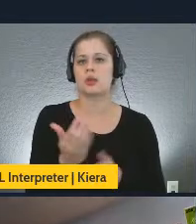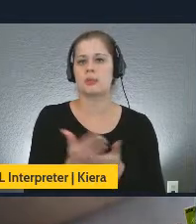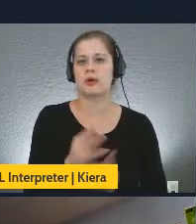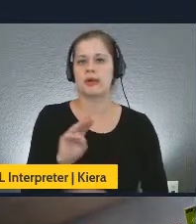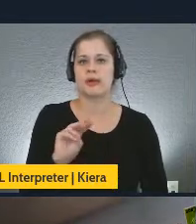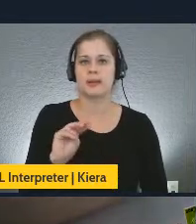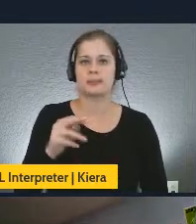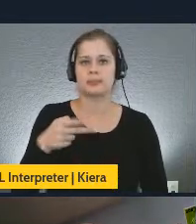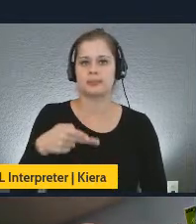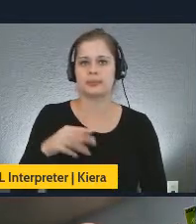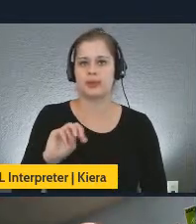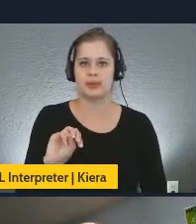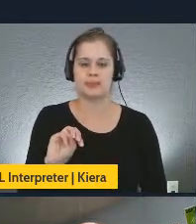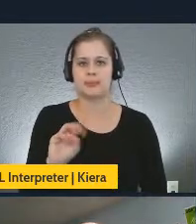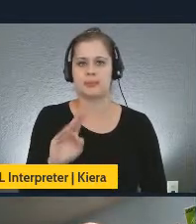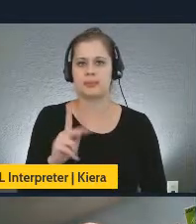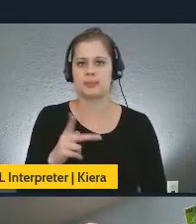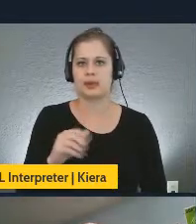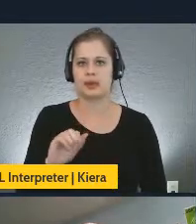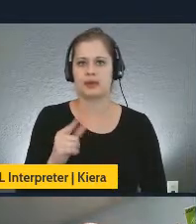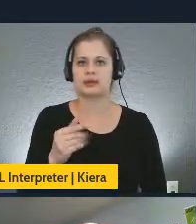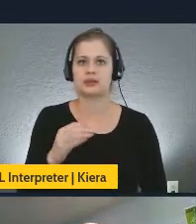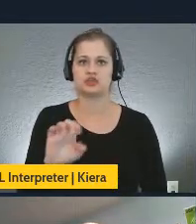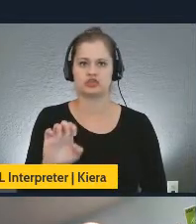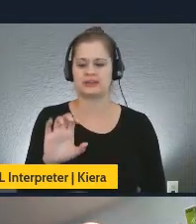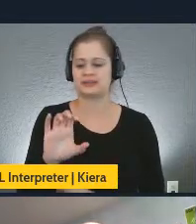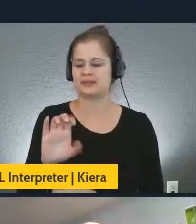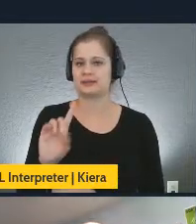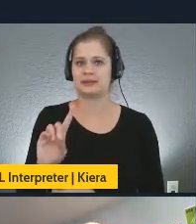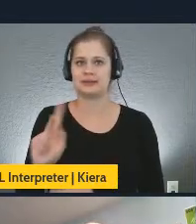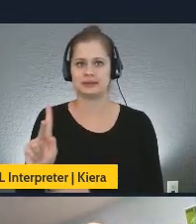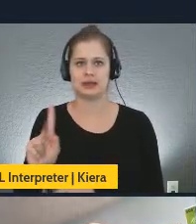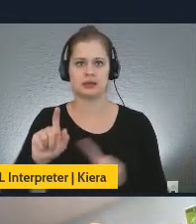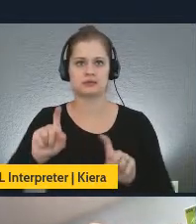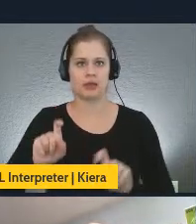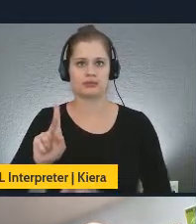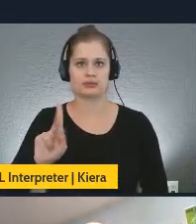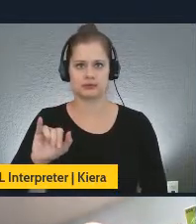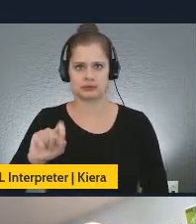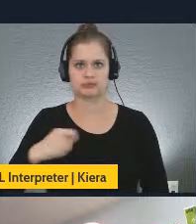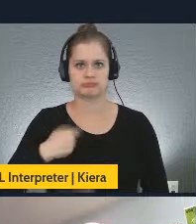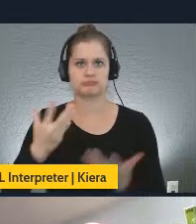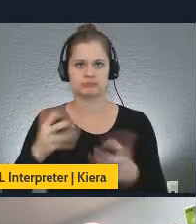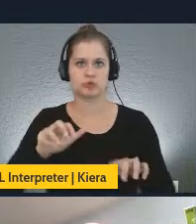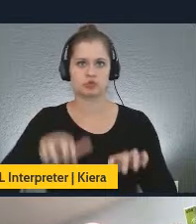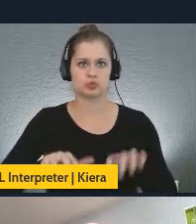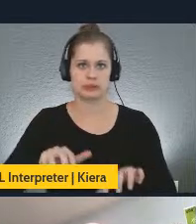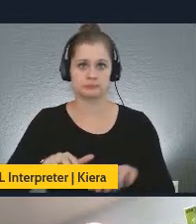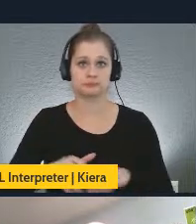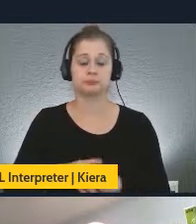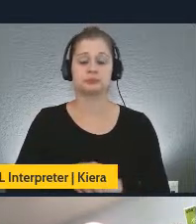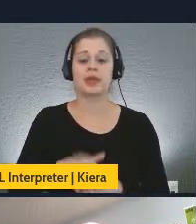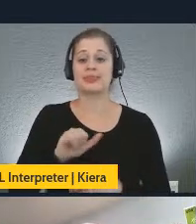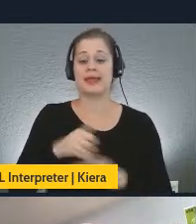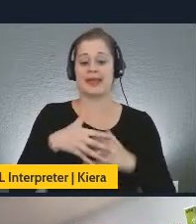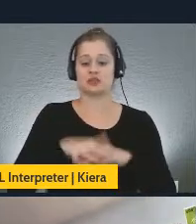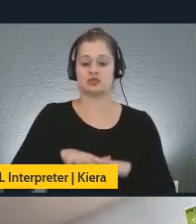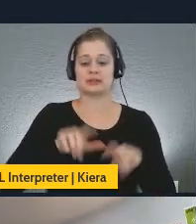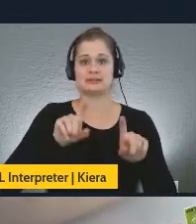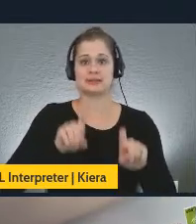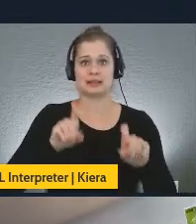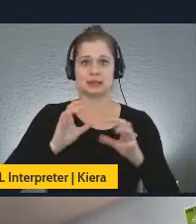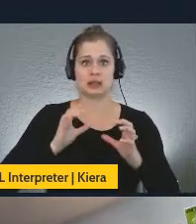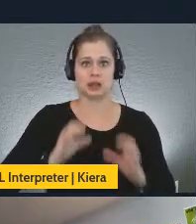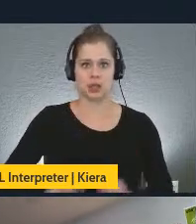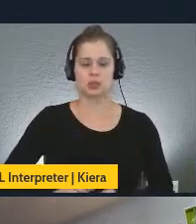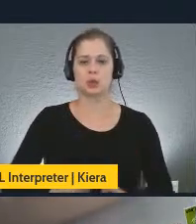the CDK Cloud Test Kit that I've written. And this integration test client is used by the unit tests